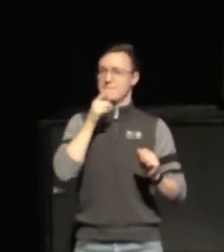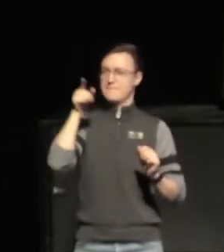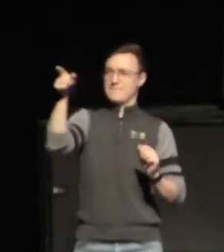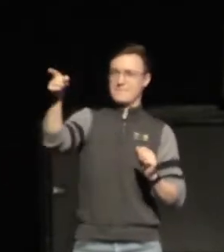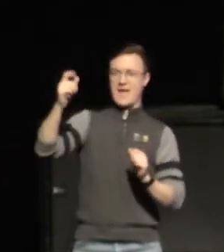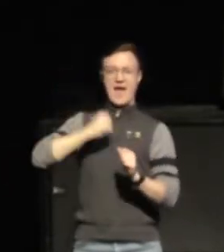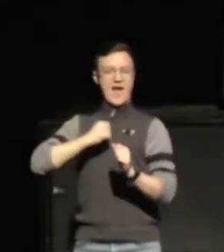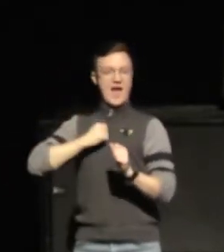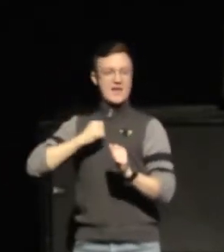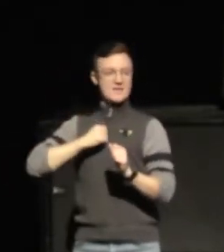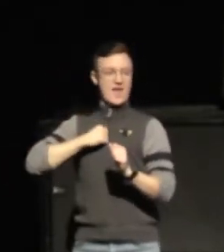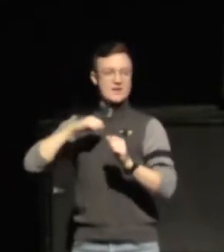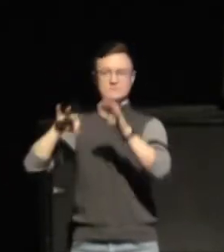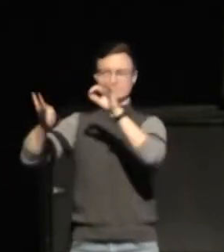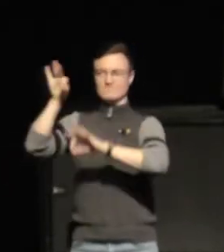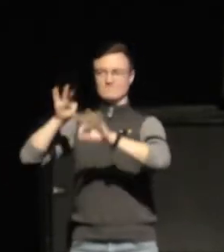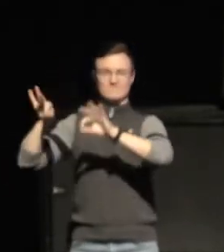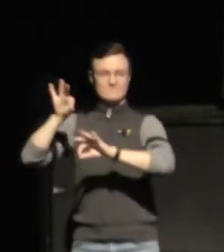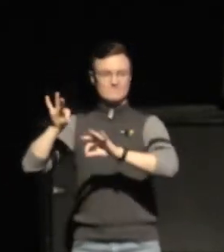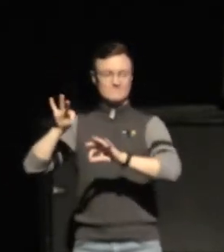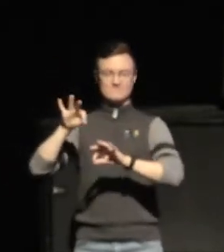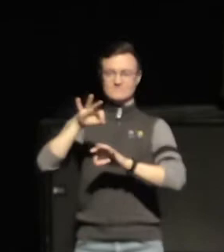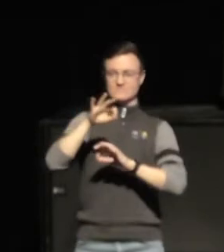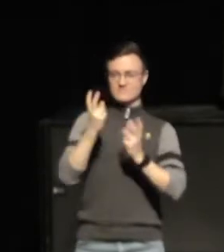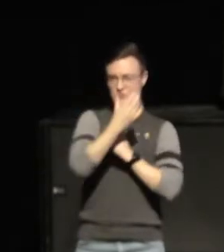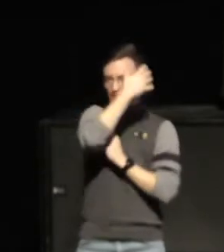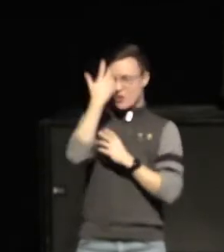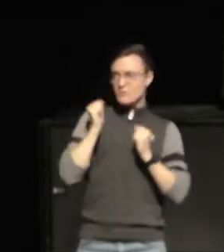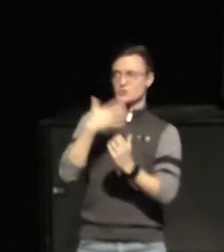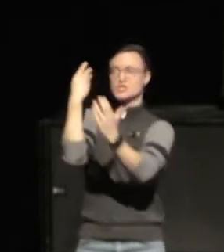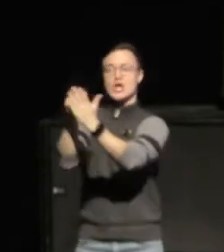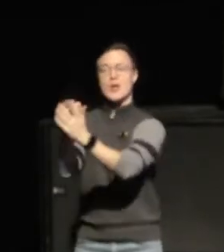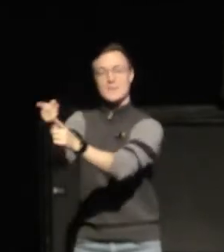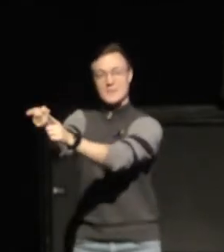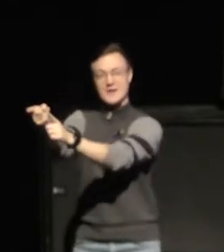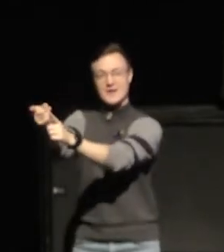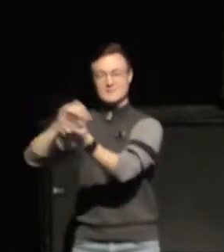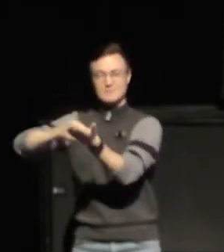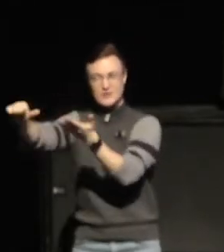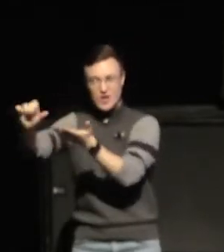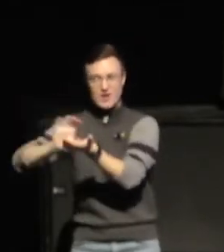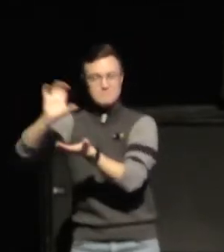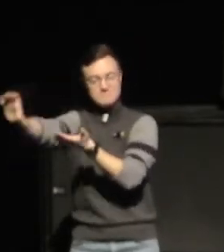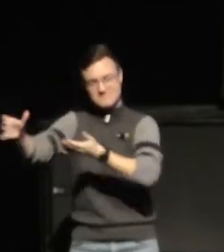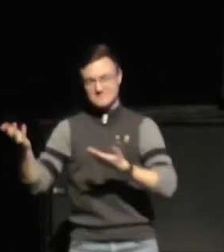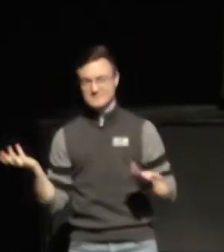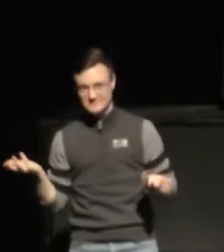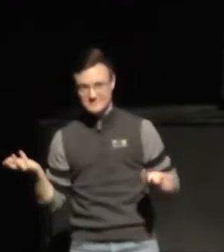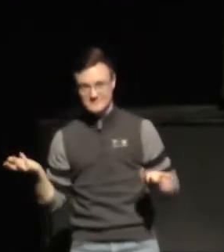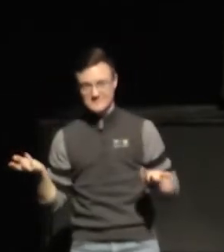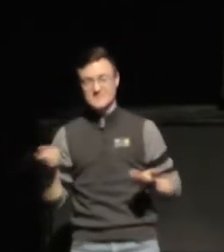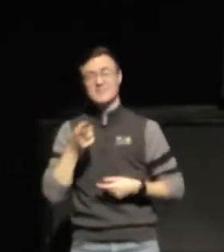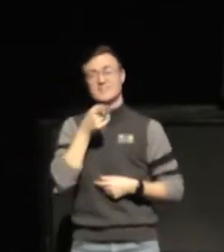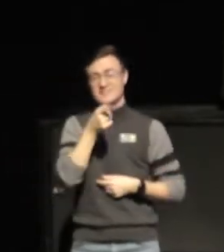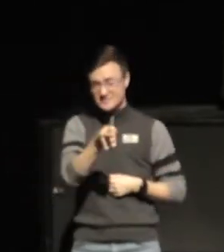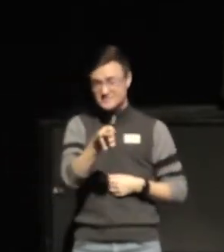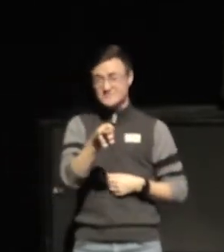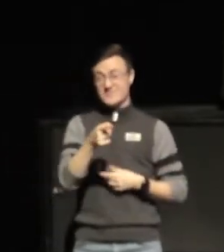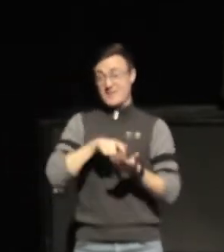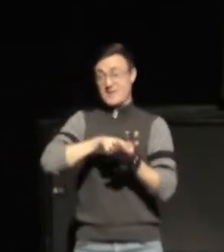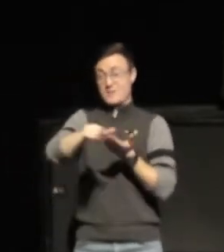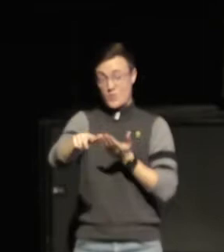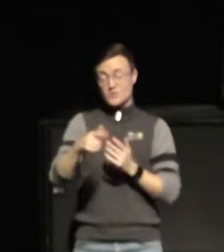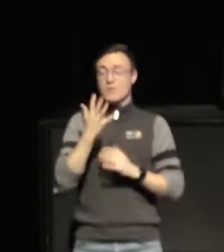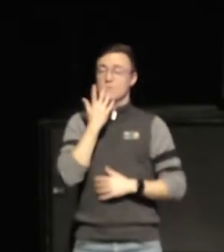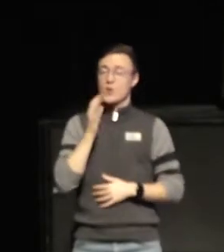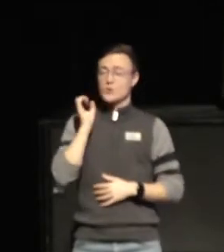patented seeds from. And it shows that the importance of a human rights-based approach.